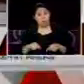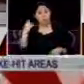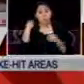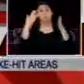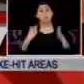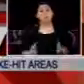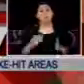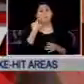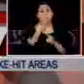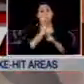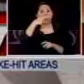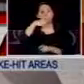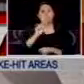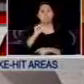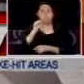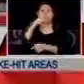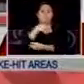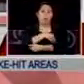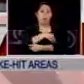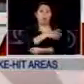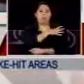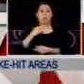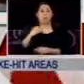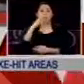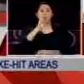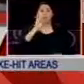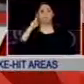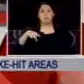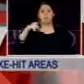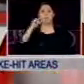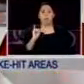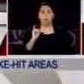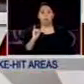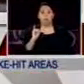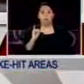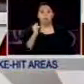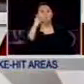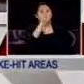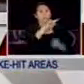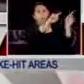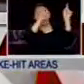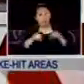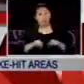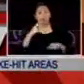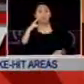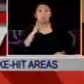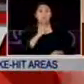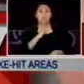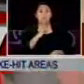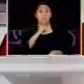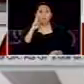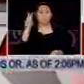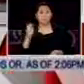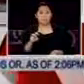to testify and bring and or produce before the court documents on the alleged